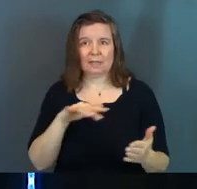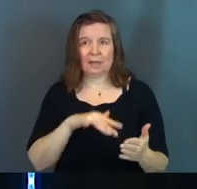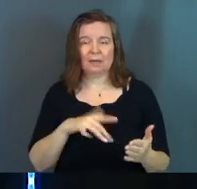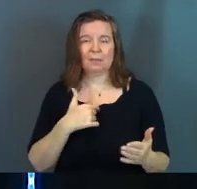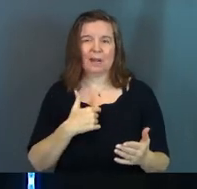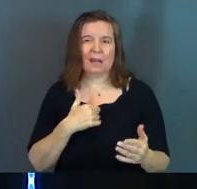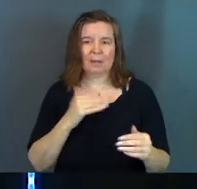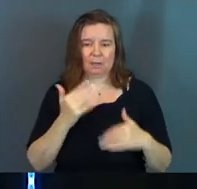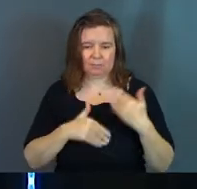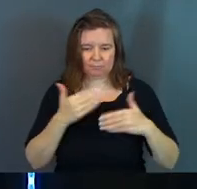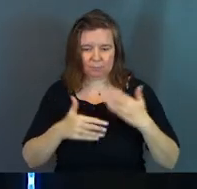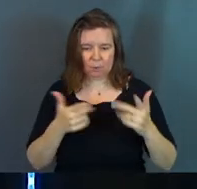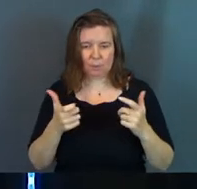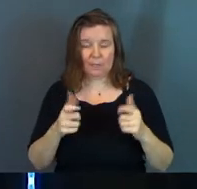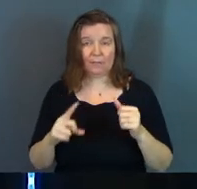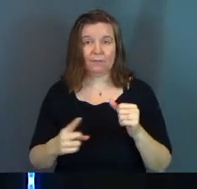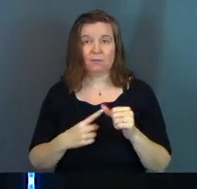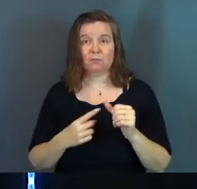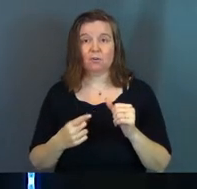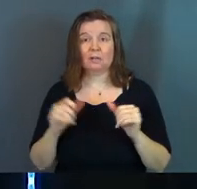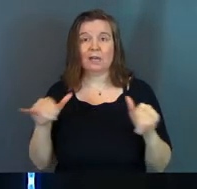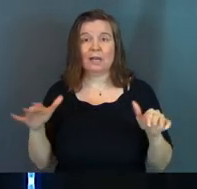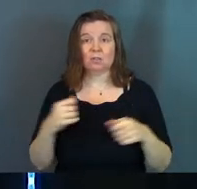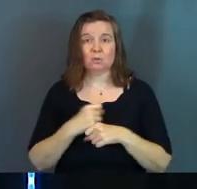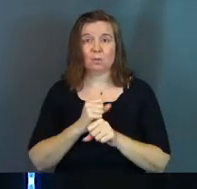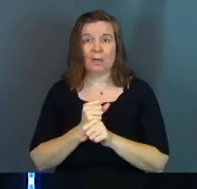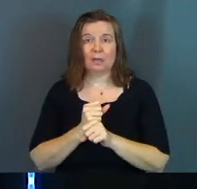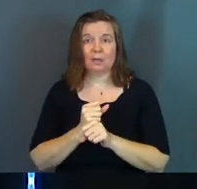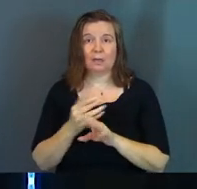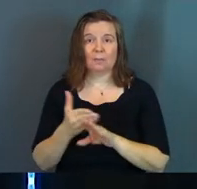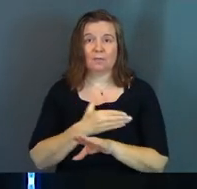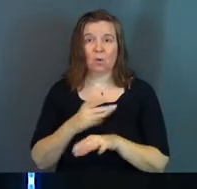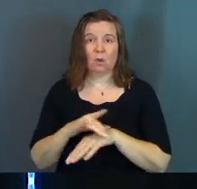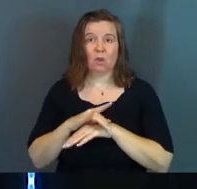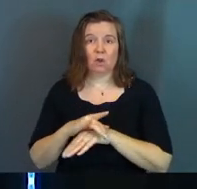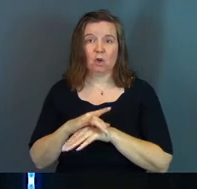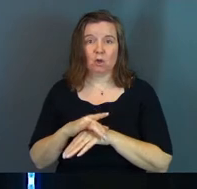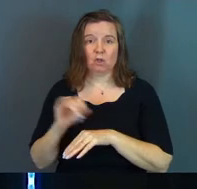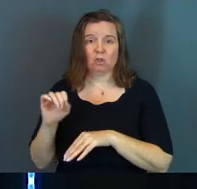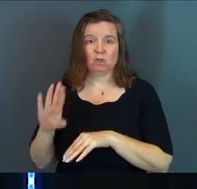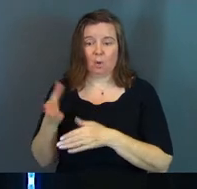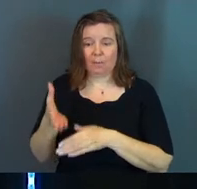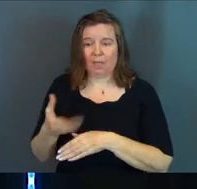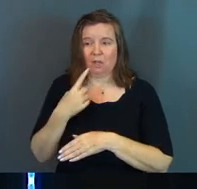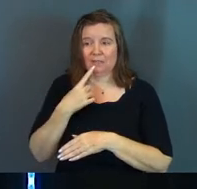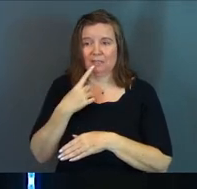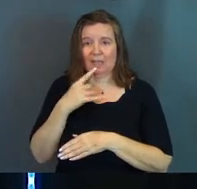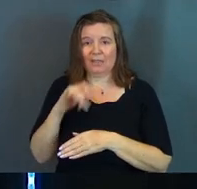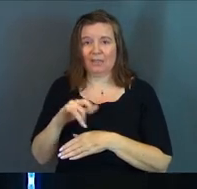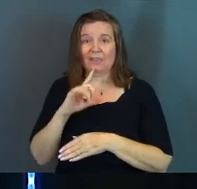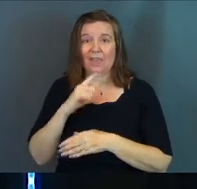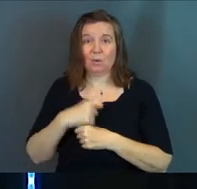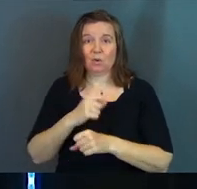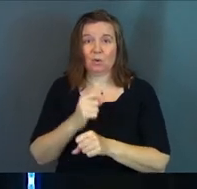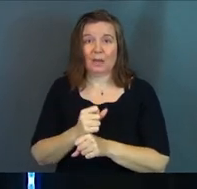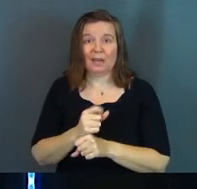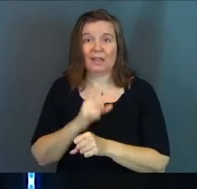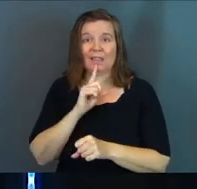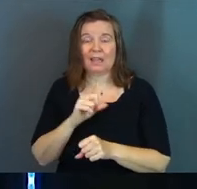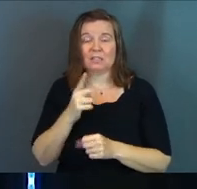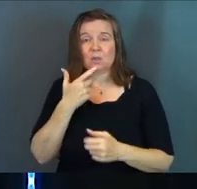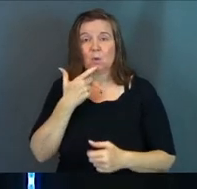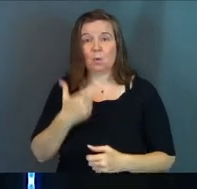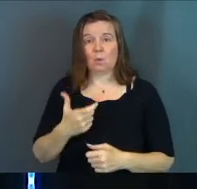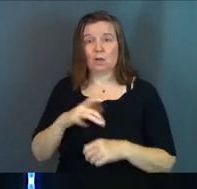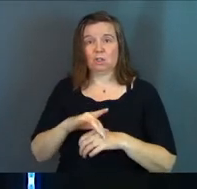but I'll just move through them quickly. First, angels were created before the earth. Job there says that they were created and they actually